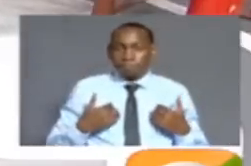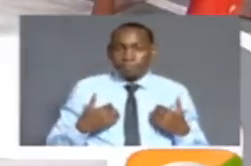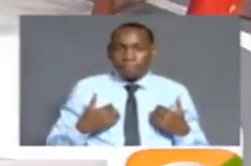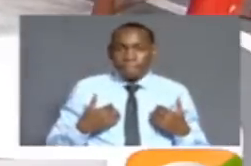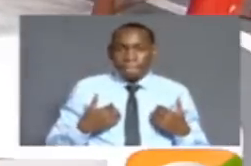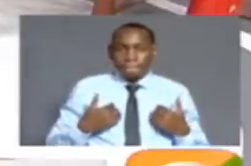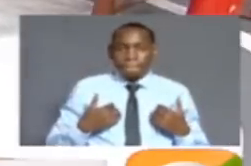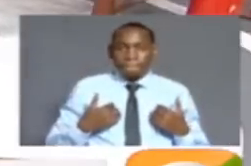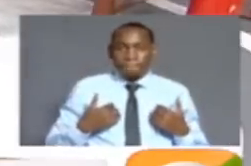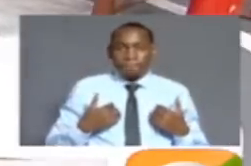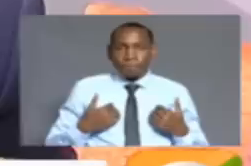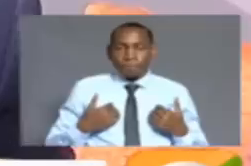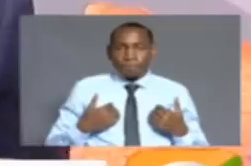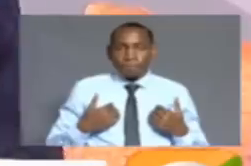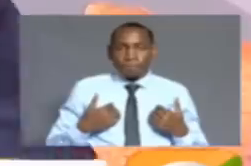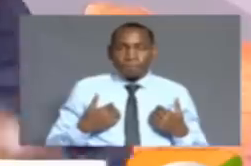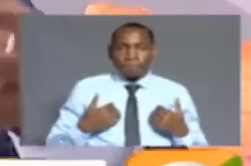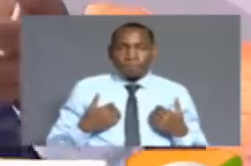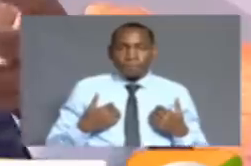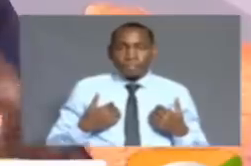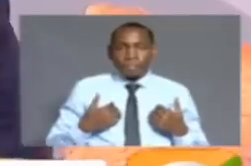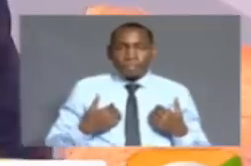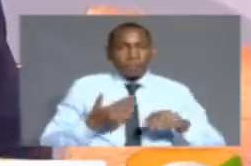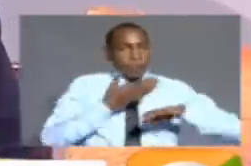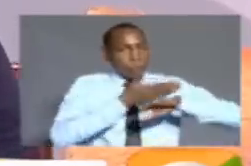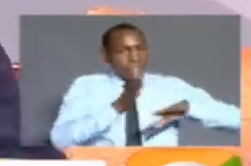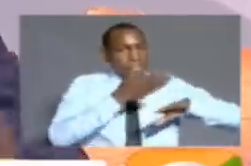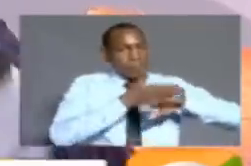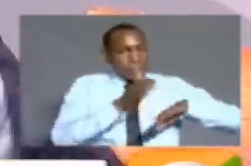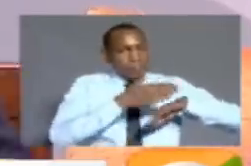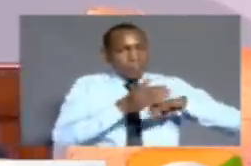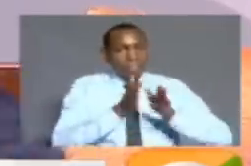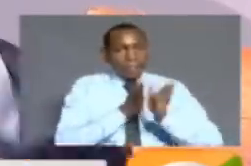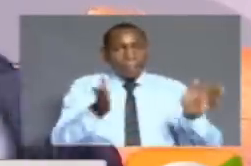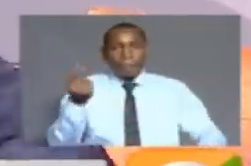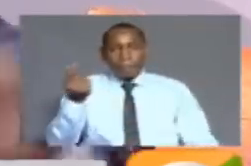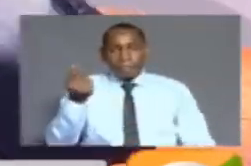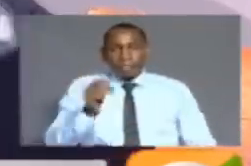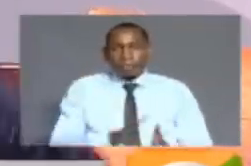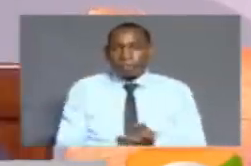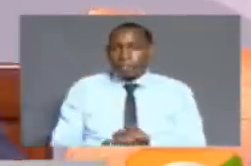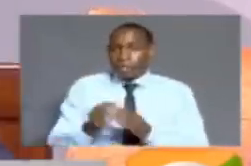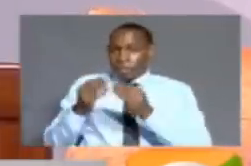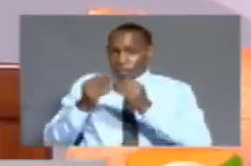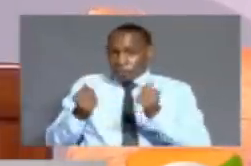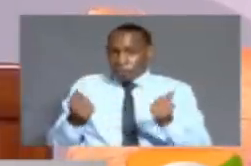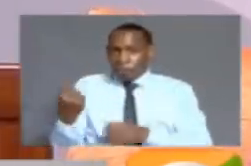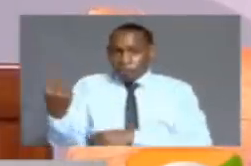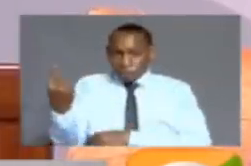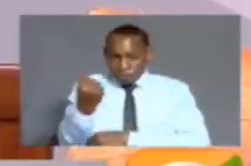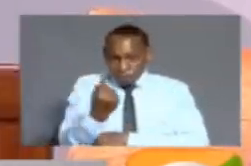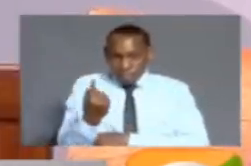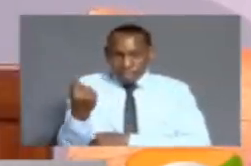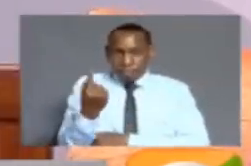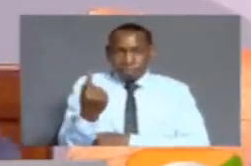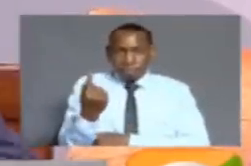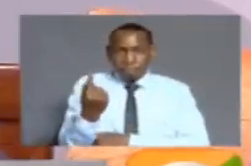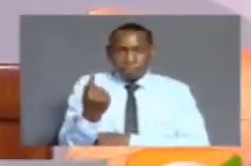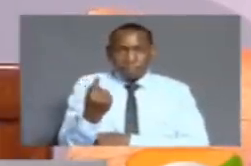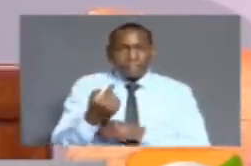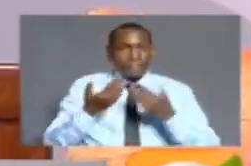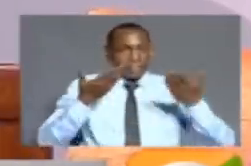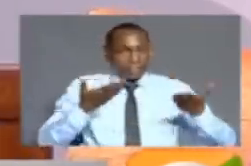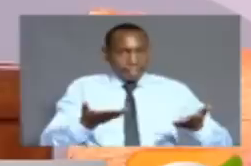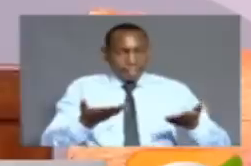hands in the cookie jar. Yes. You know, they are misusing public money. And the only way to resolve this, Jeff, is